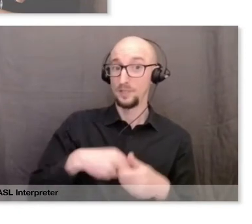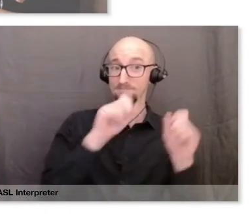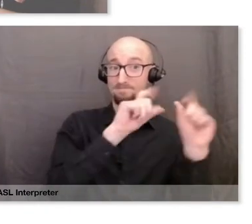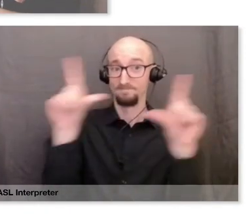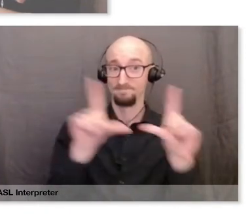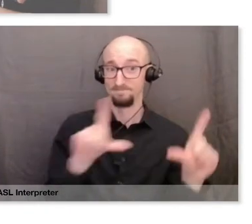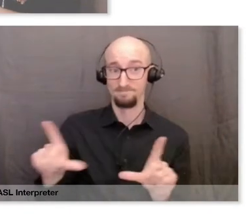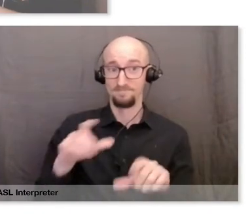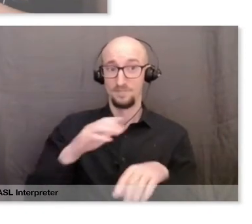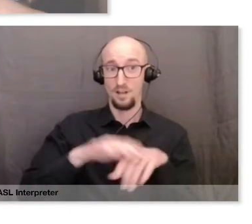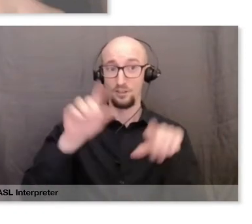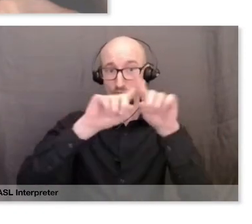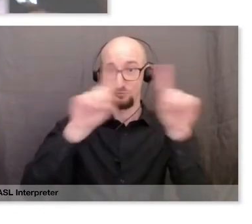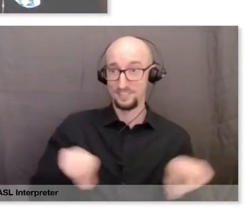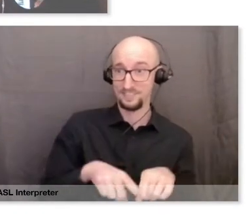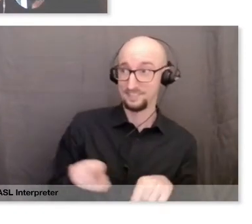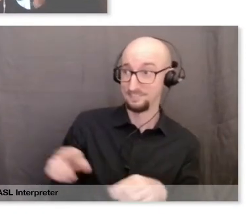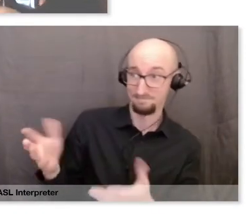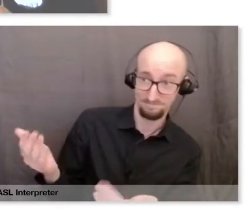there's magic that can make that happen.